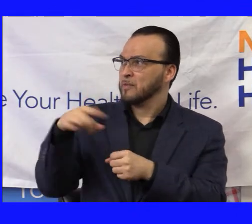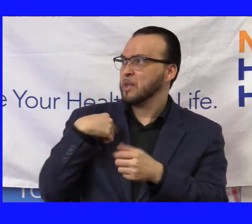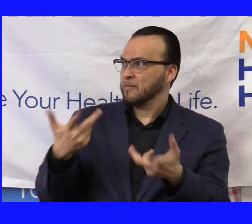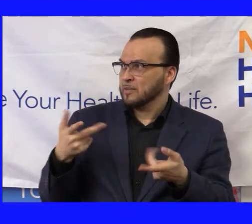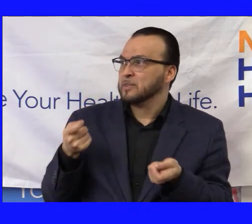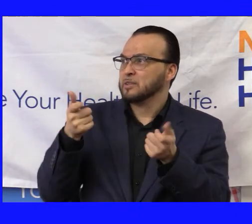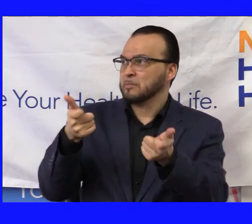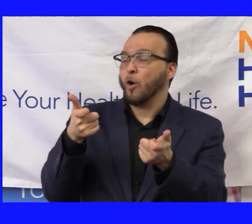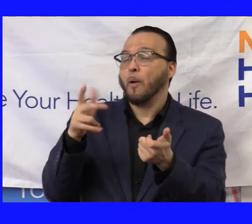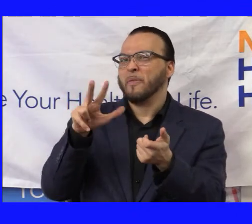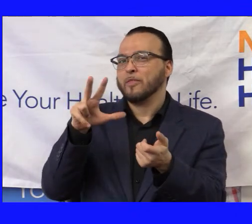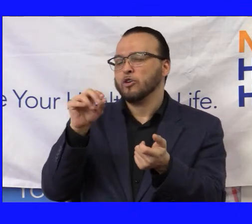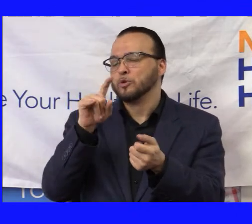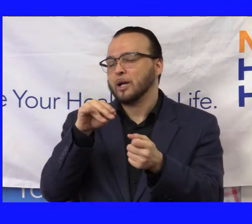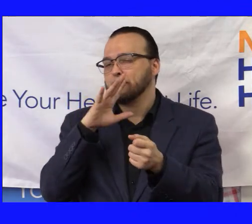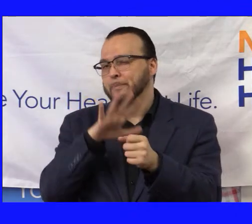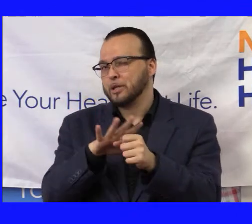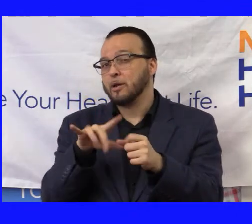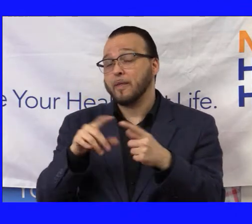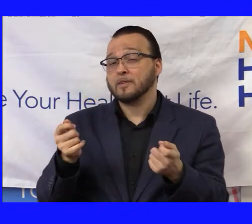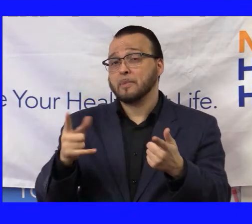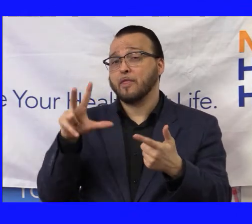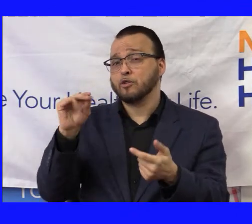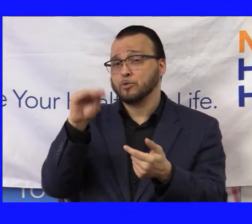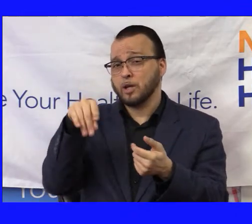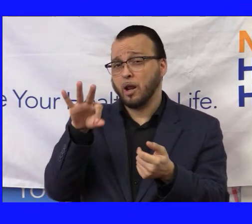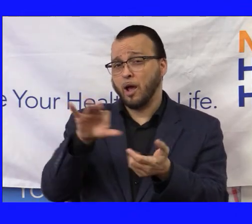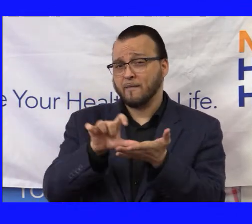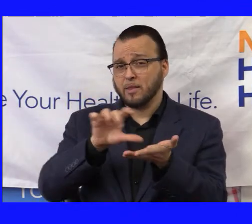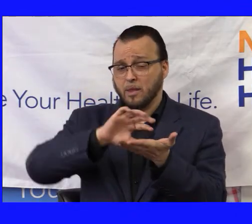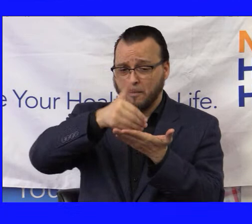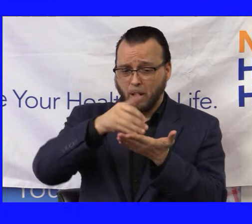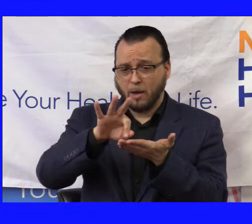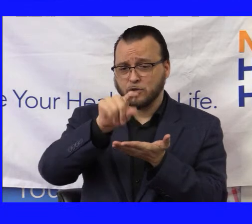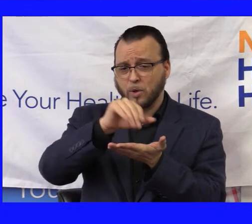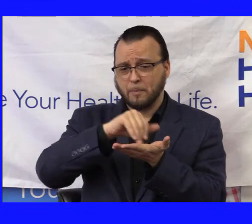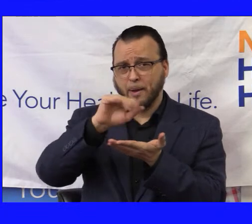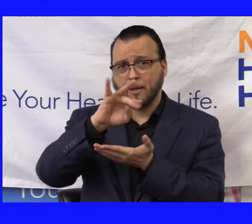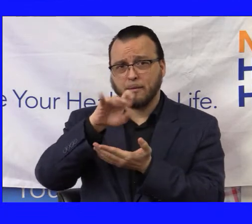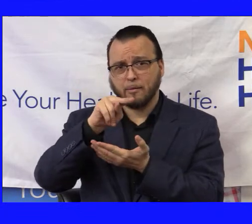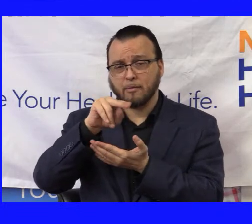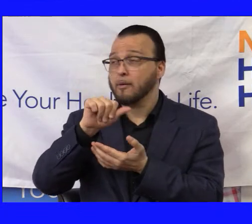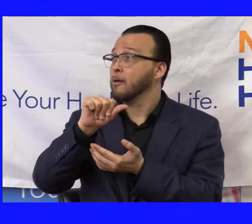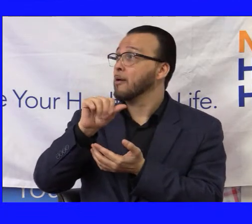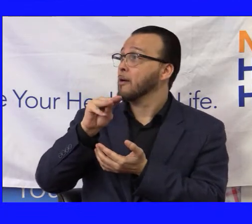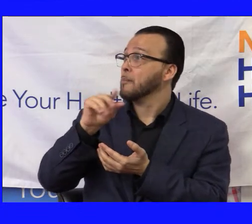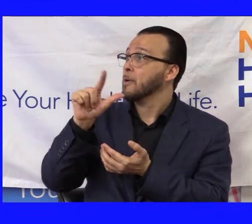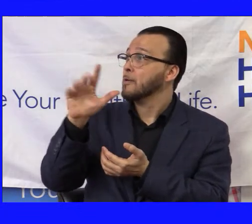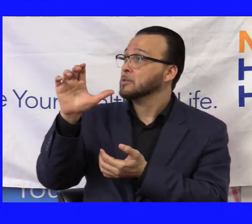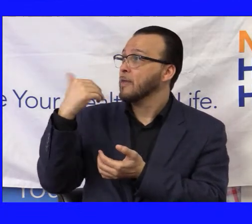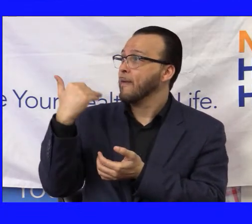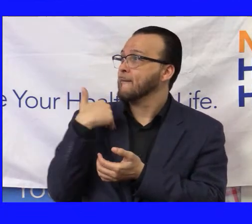spent 30% already of their allocation of the 20 million. AM LLC is with